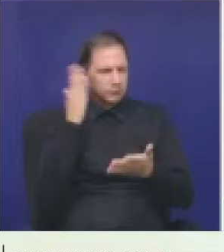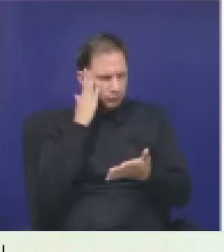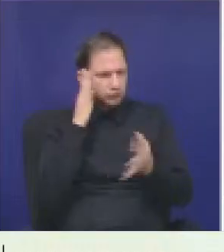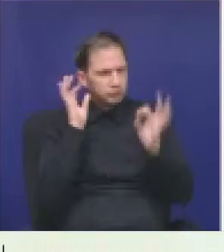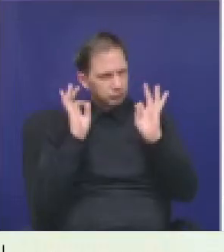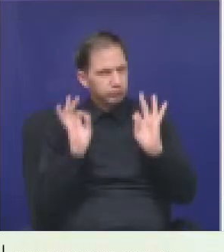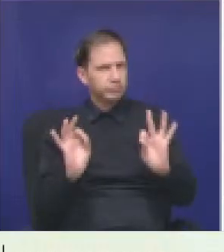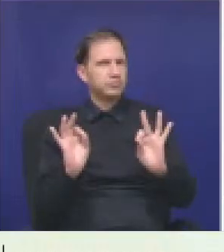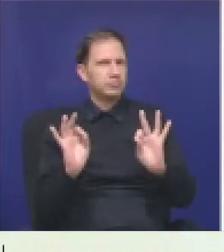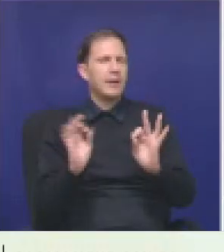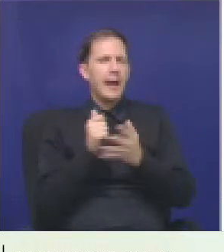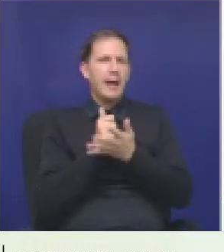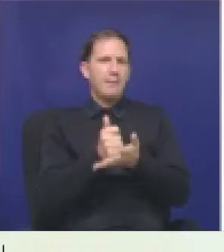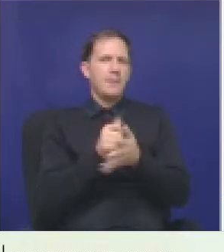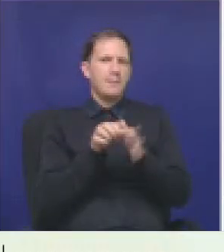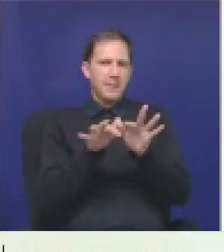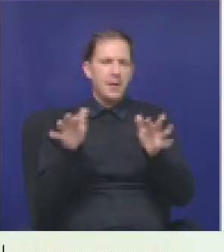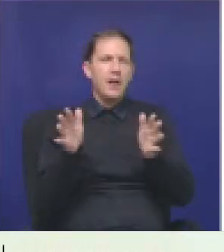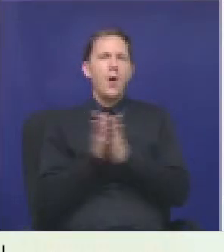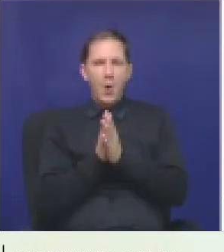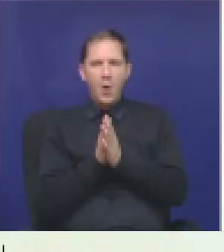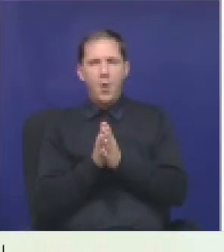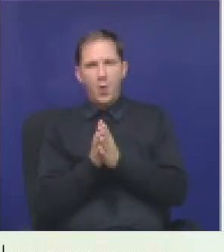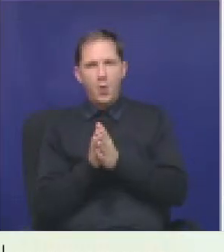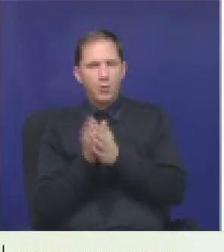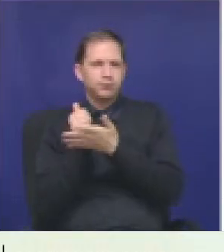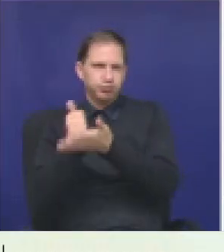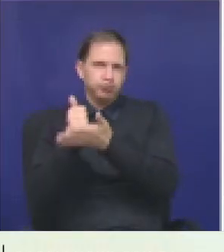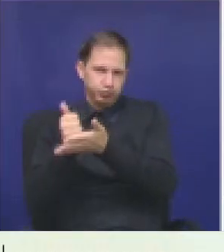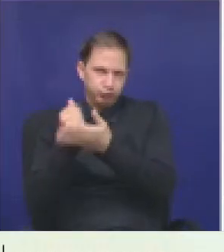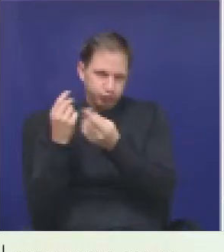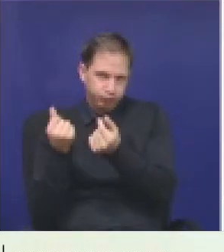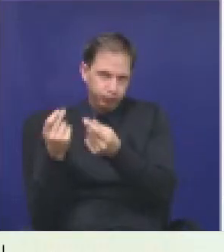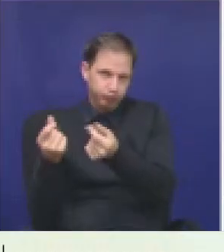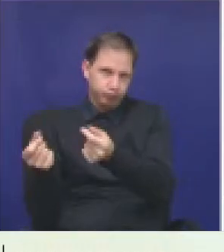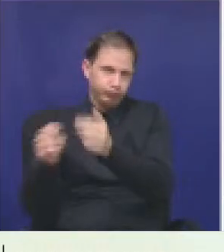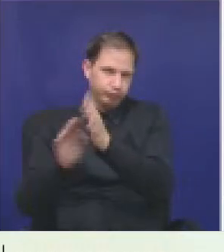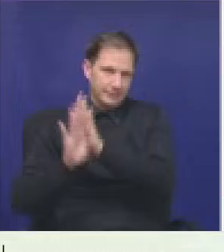better and faster. Data enables targeted disaster